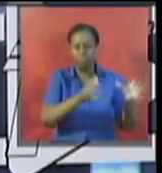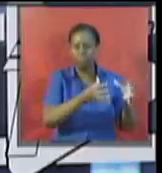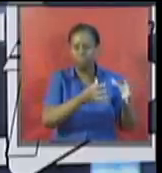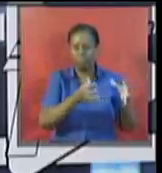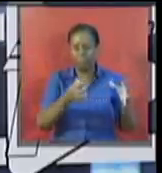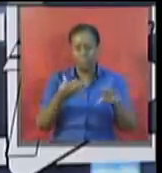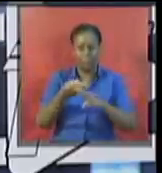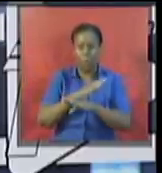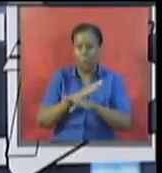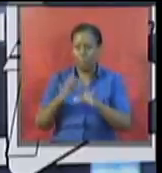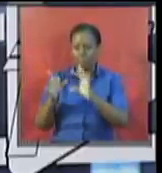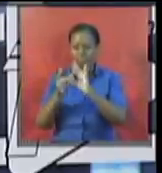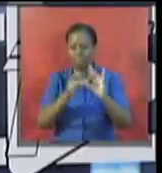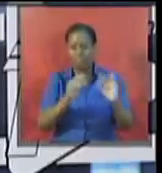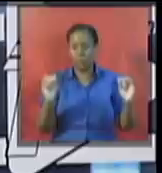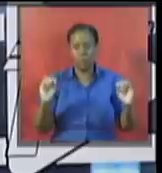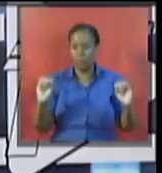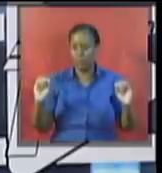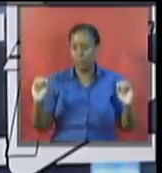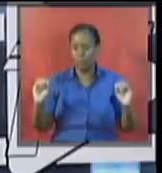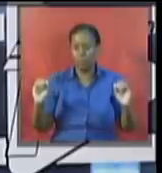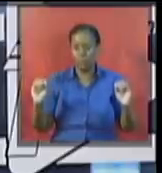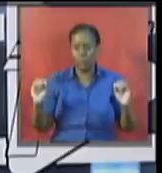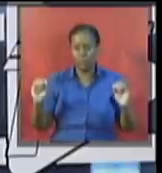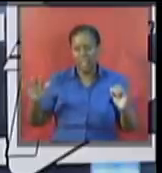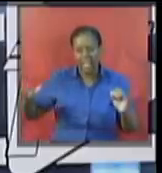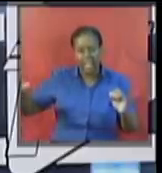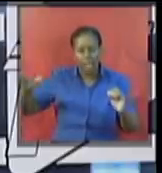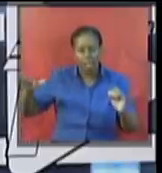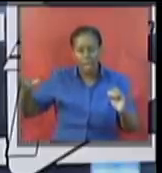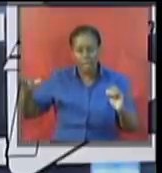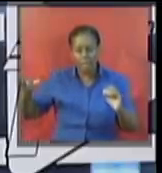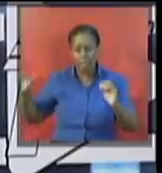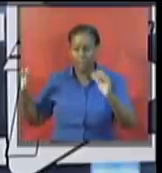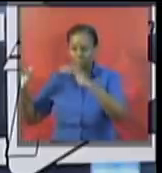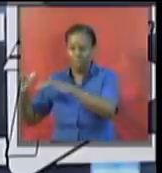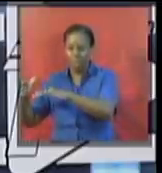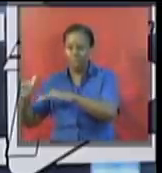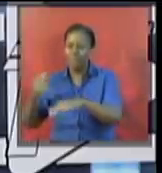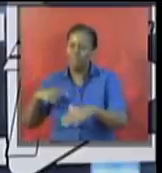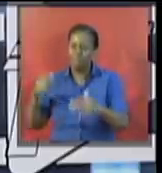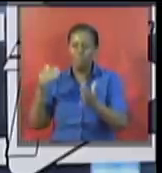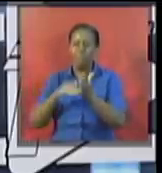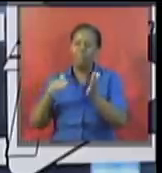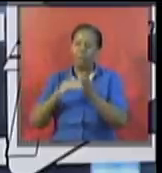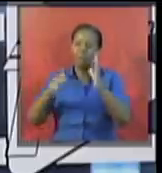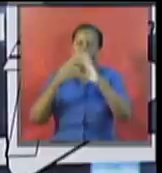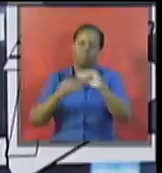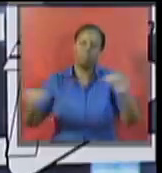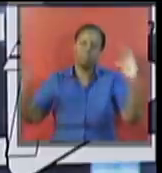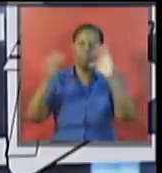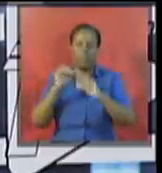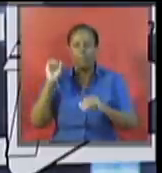of the gathering places that we have identified and spoken about repeatedly during the press conferences. We did see